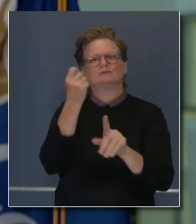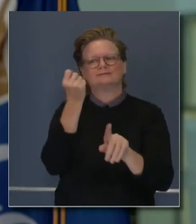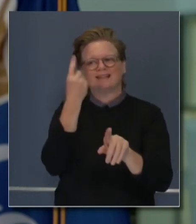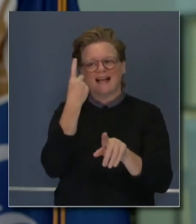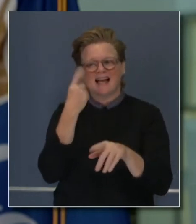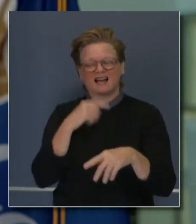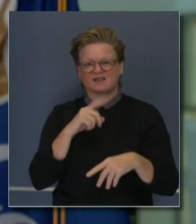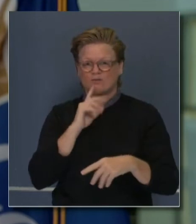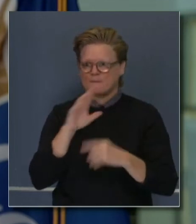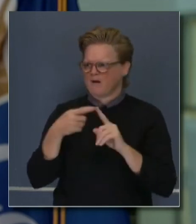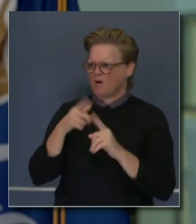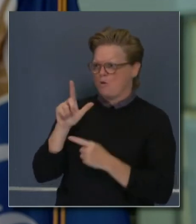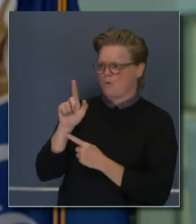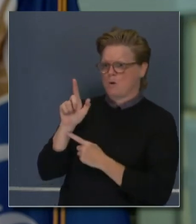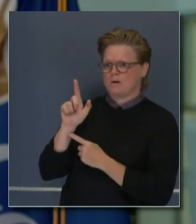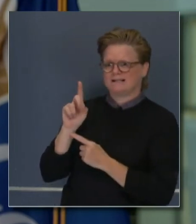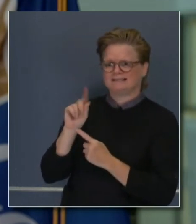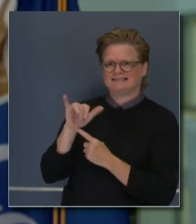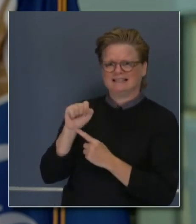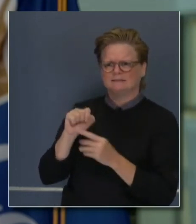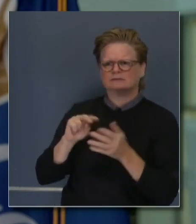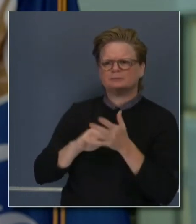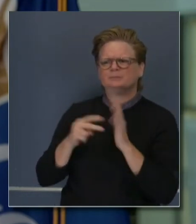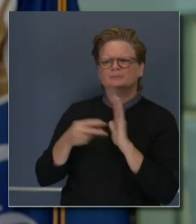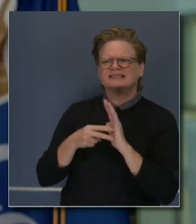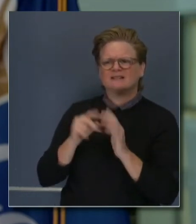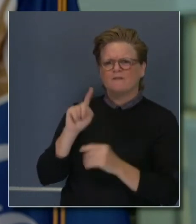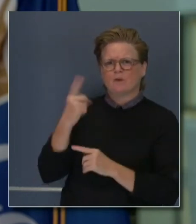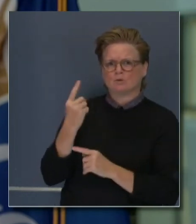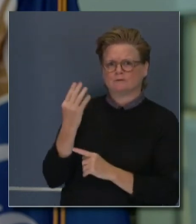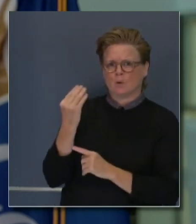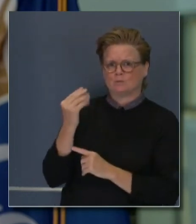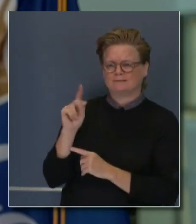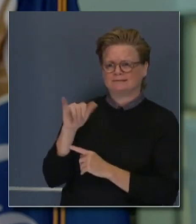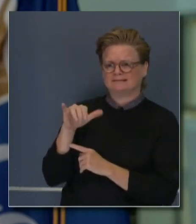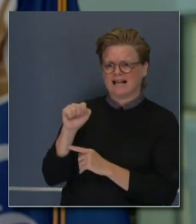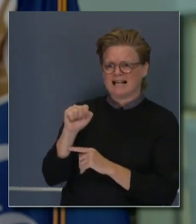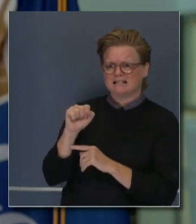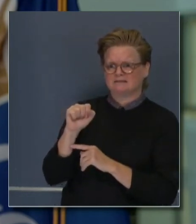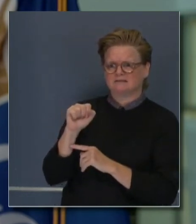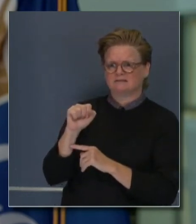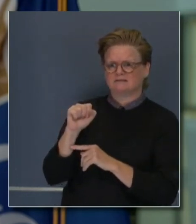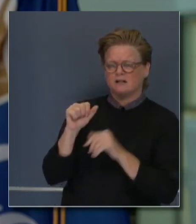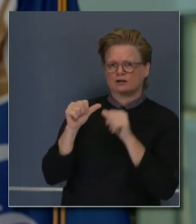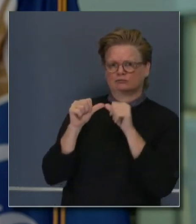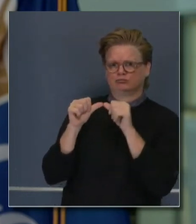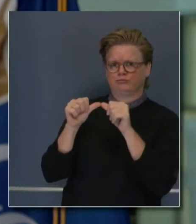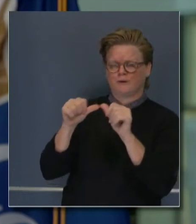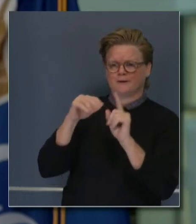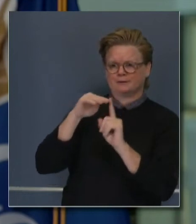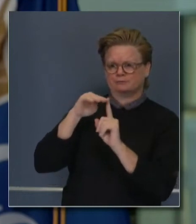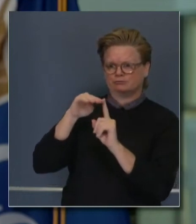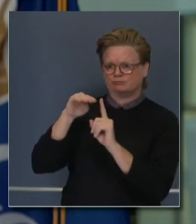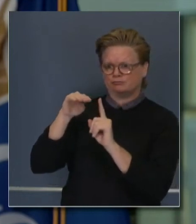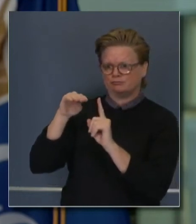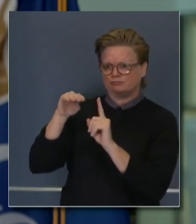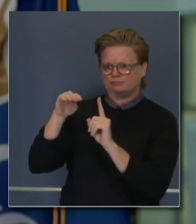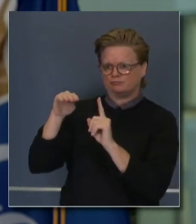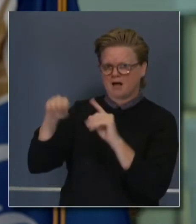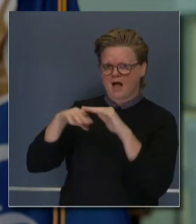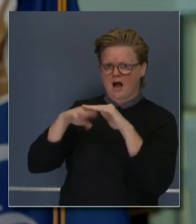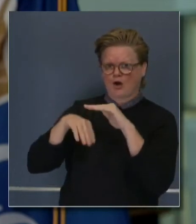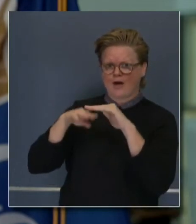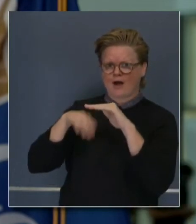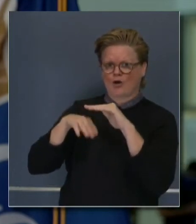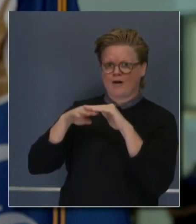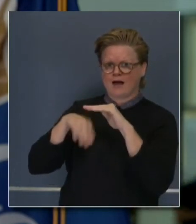have to have stability within a 14-day period, and that becomes very, very important, and I think very specific to your